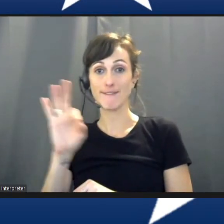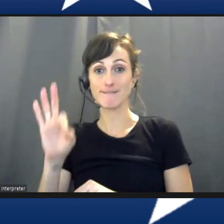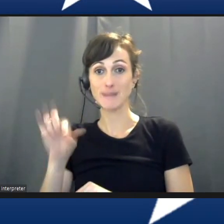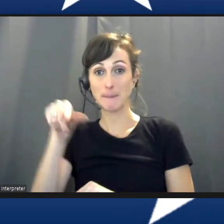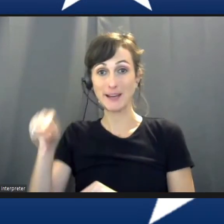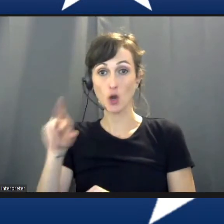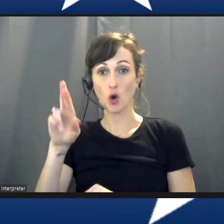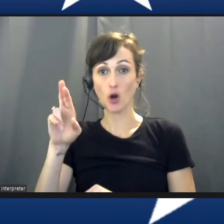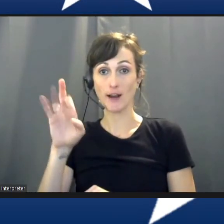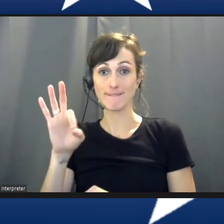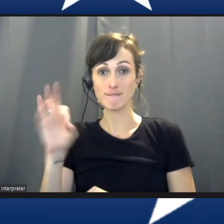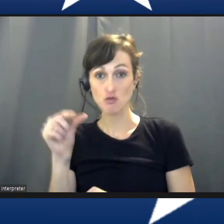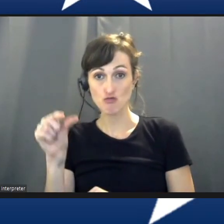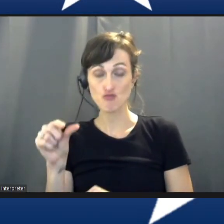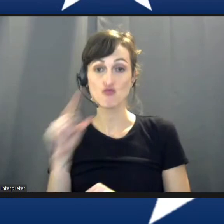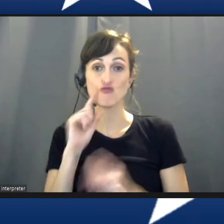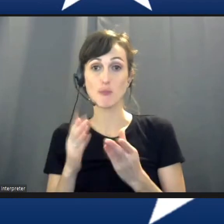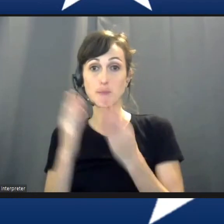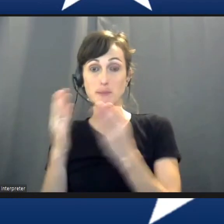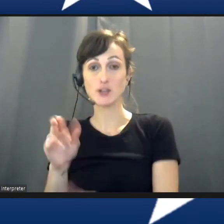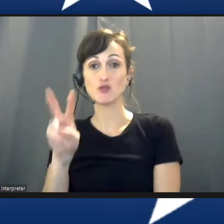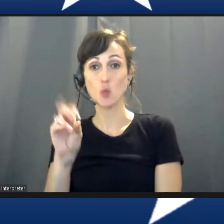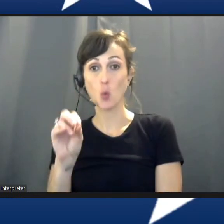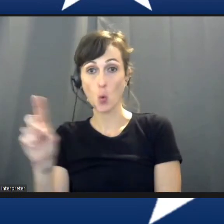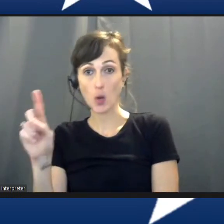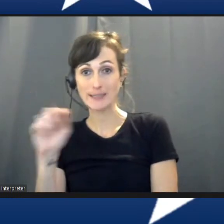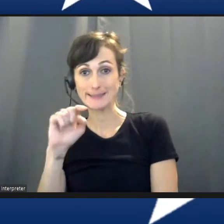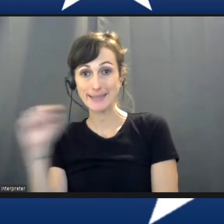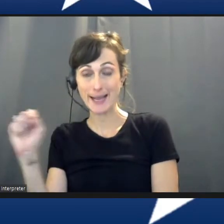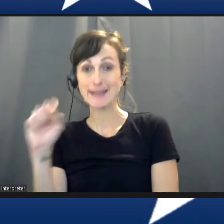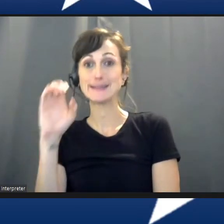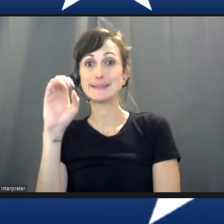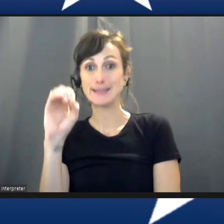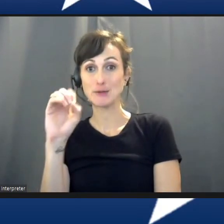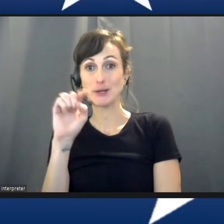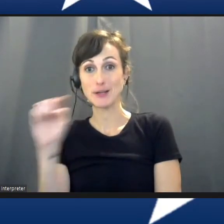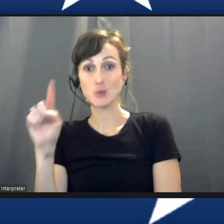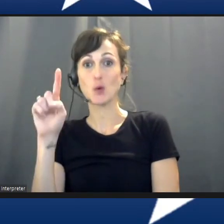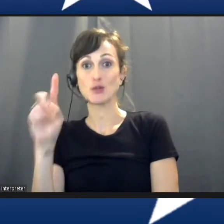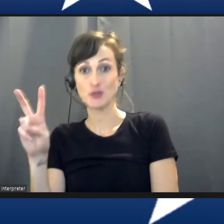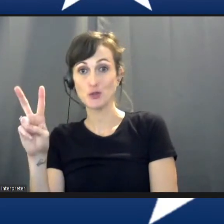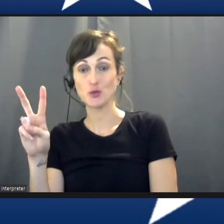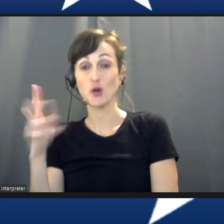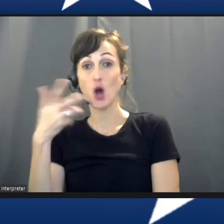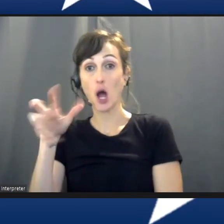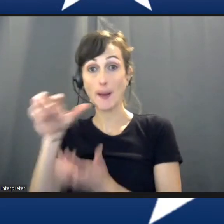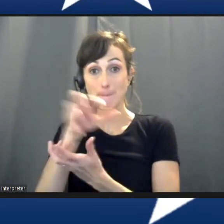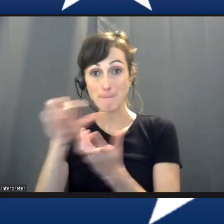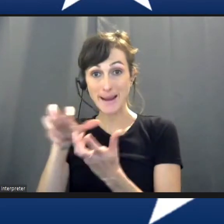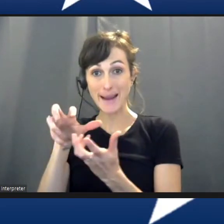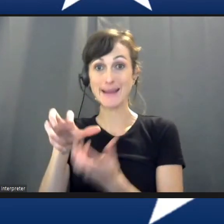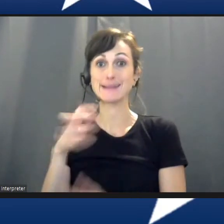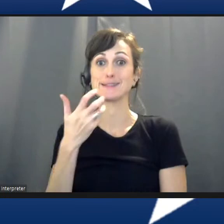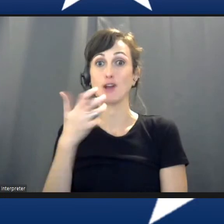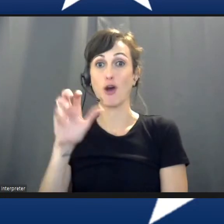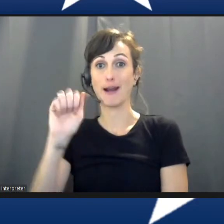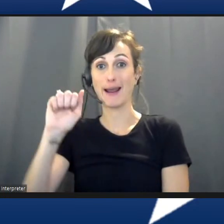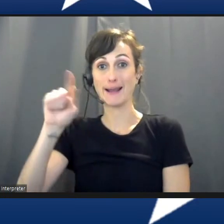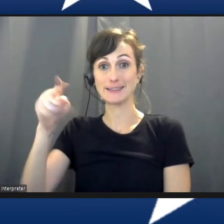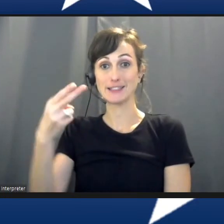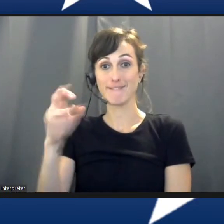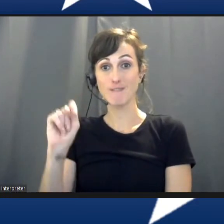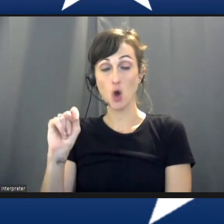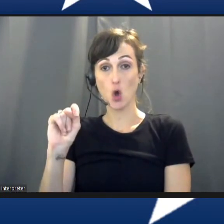bid 21-012 hot mix cold laid asphaltic concrete, high-performance asphalt cold mix,